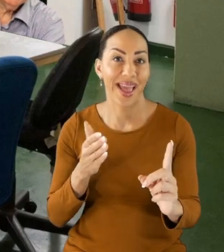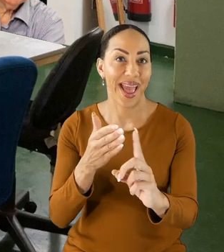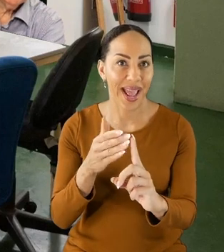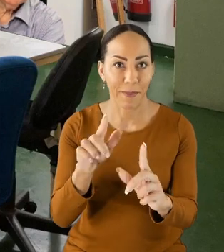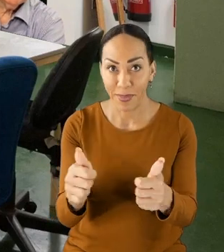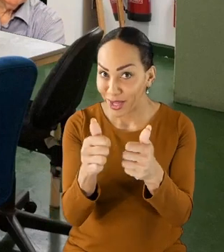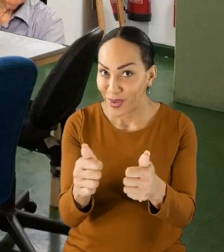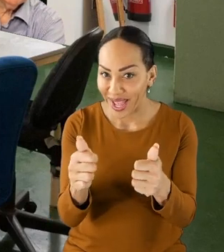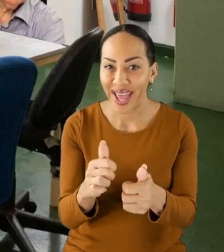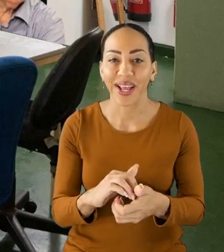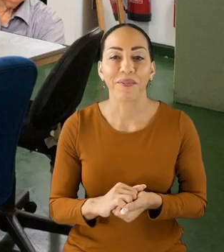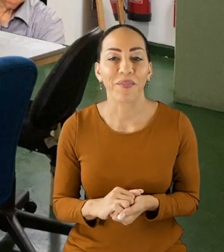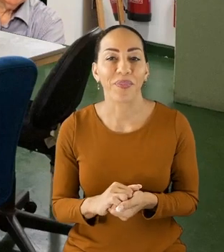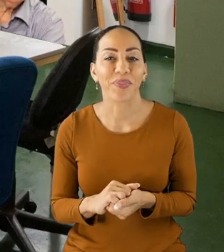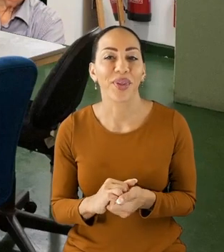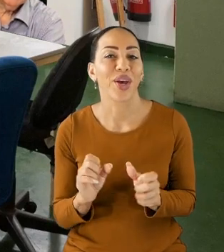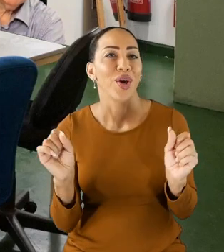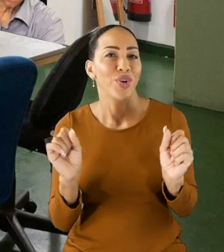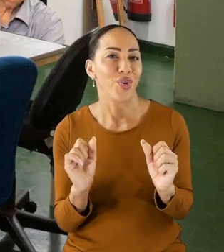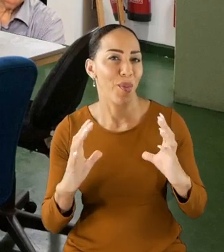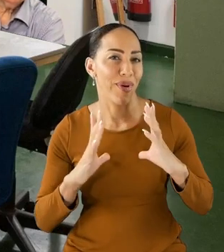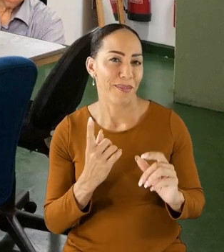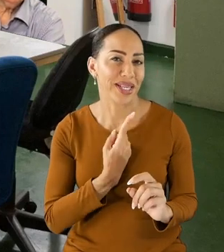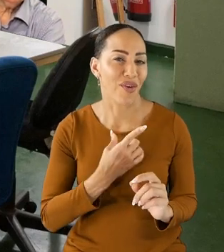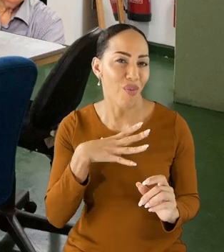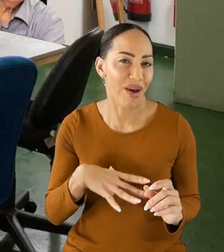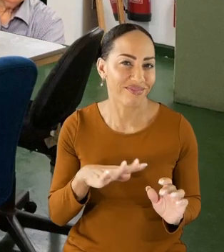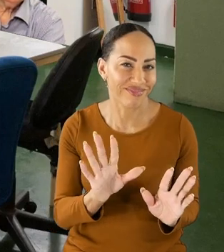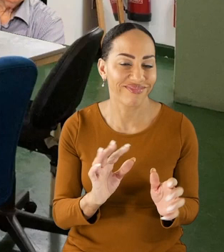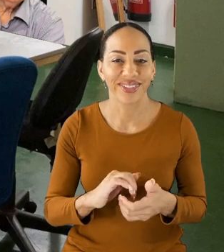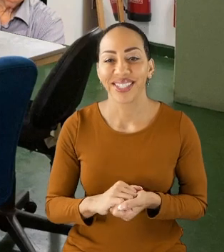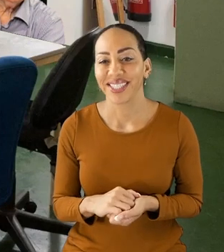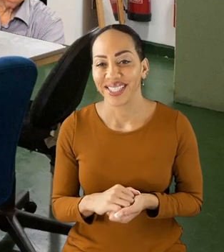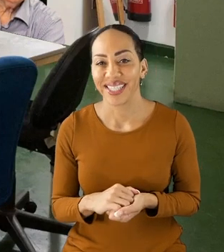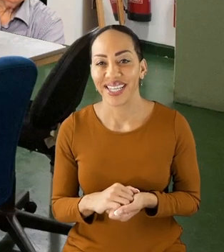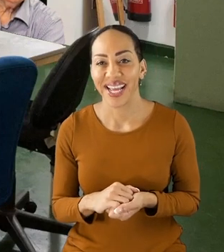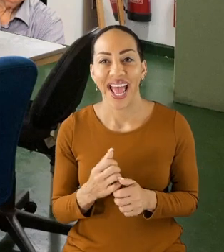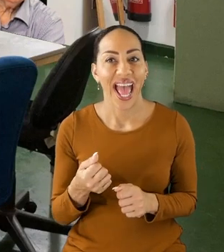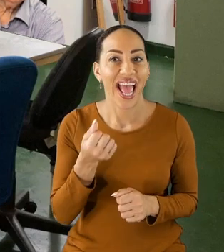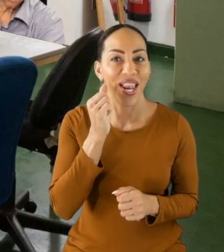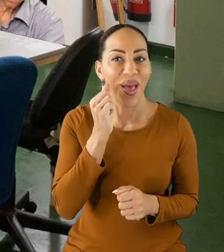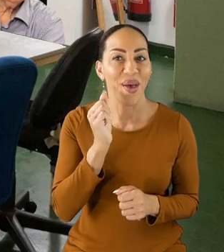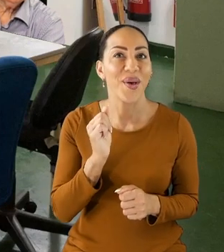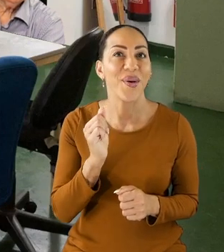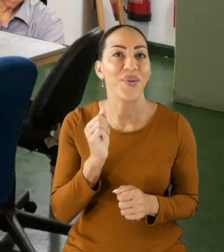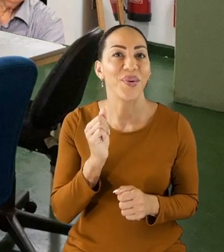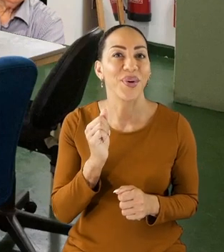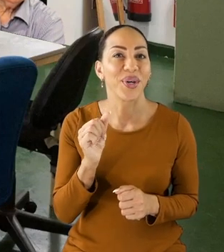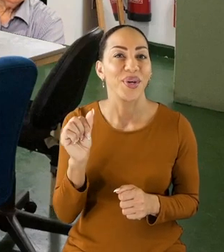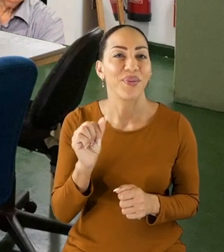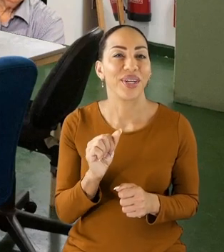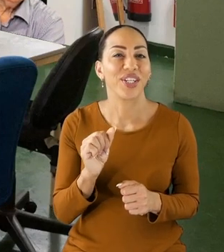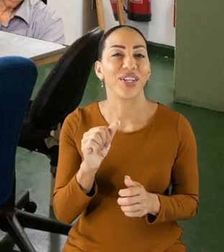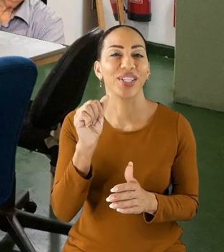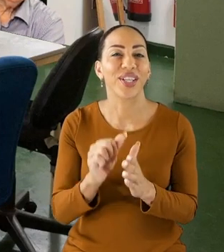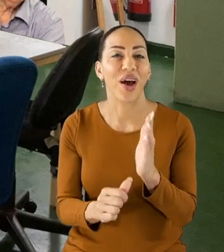my intention. If that's okay, would like to take a short break myself. So if we could, I know we were